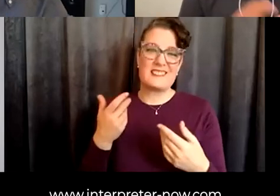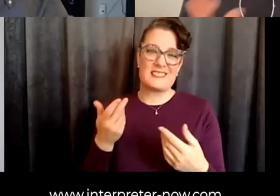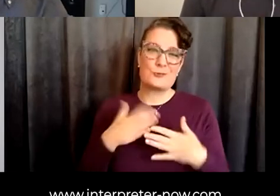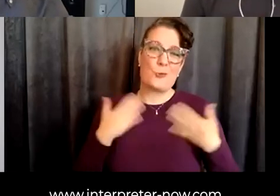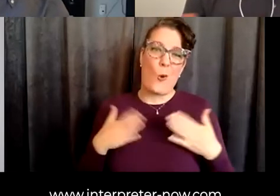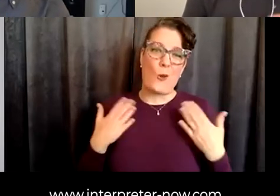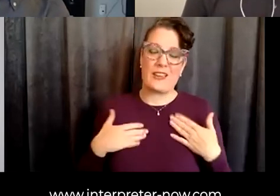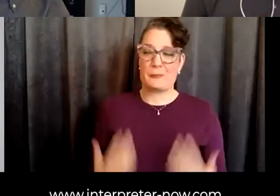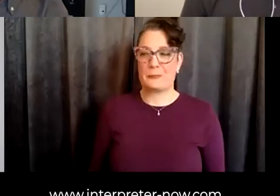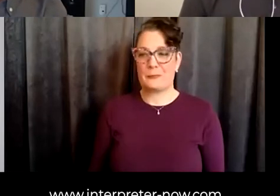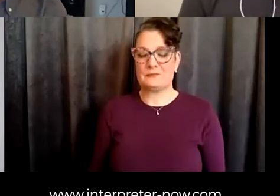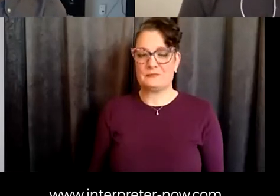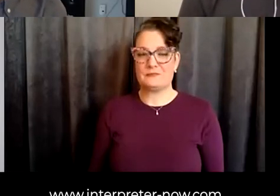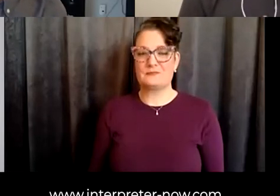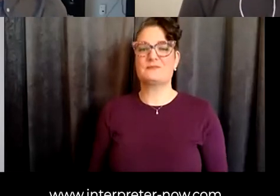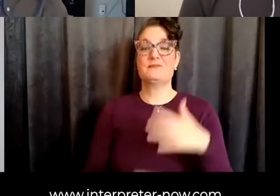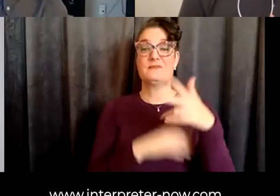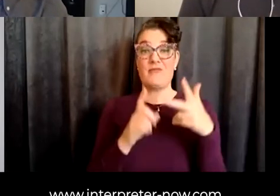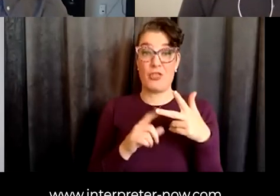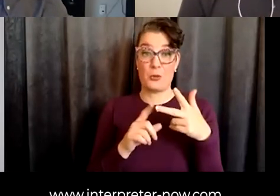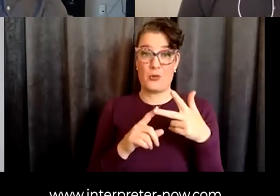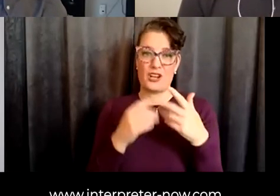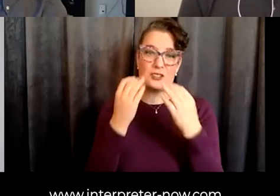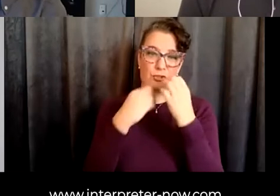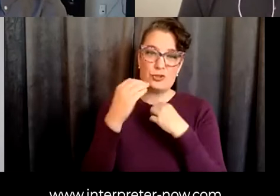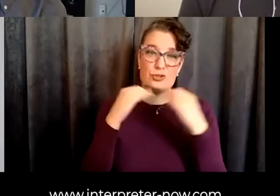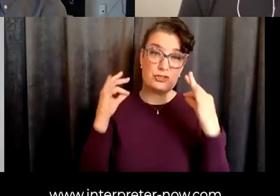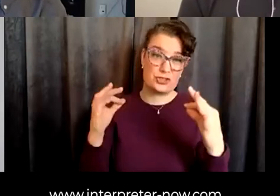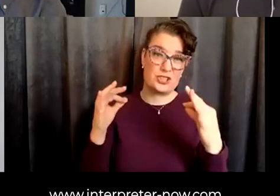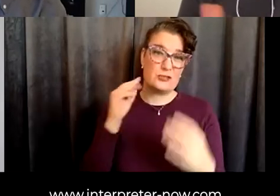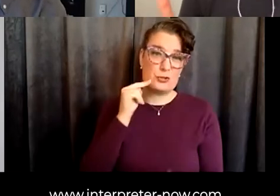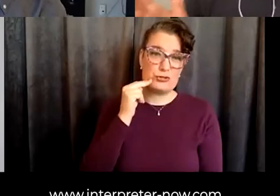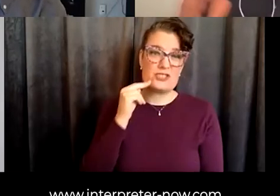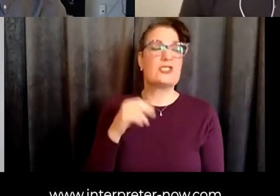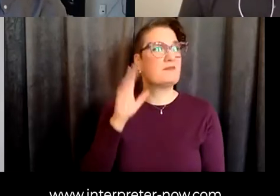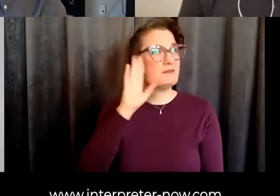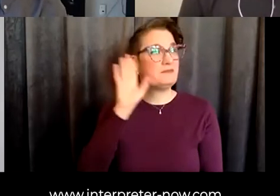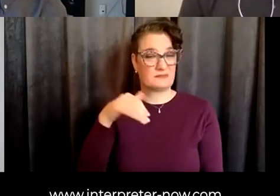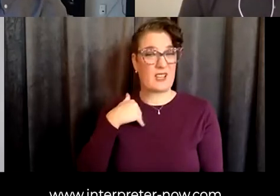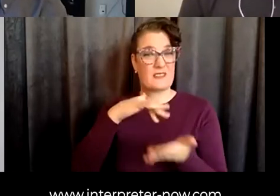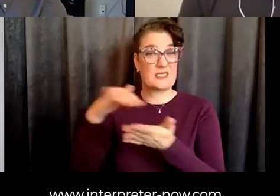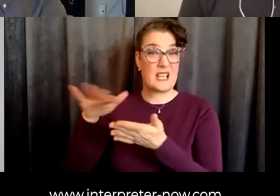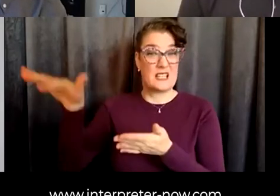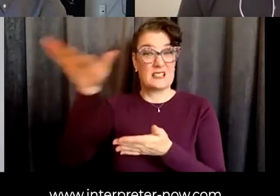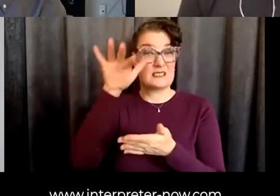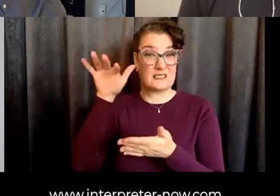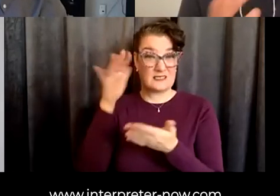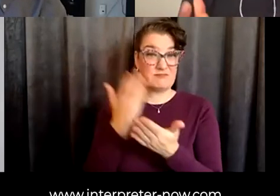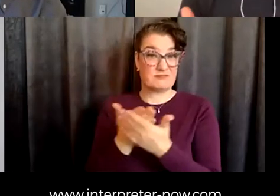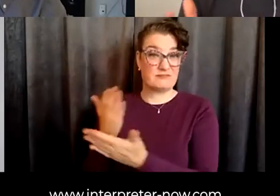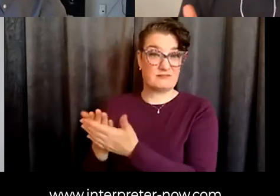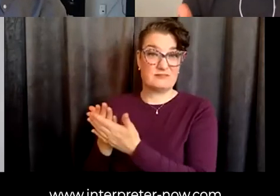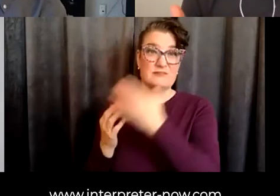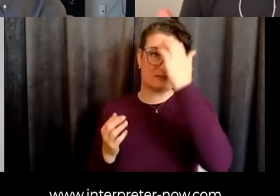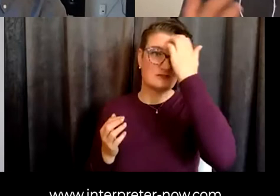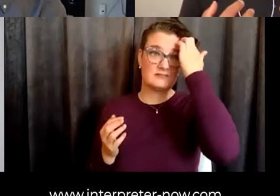the third piece is, I think, like nutrition. There's the studies out now around, like, it